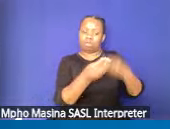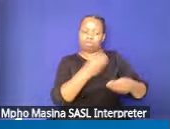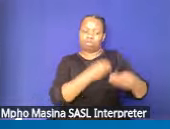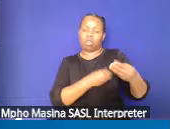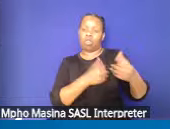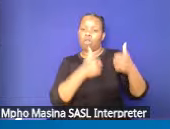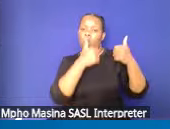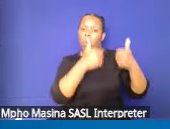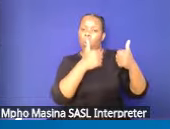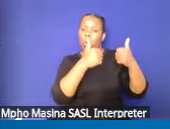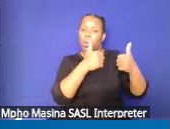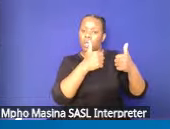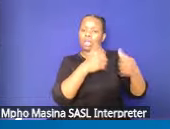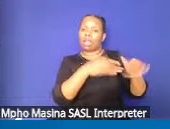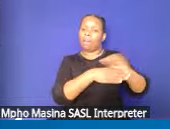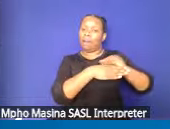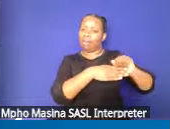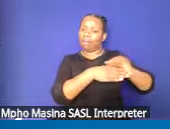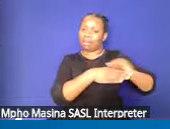Practice,